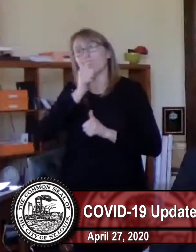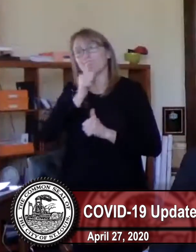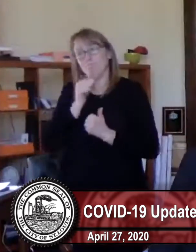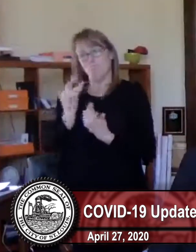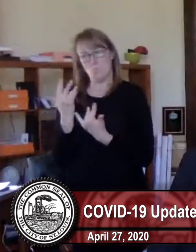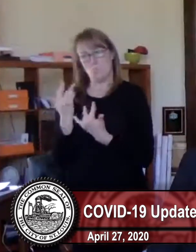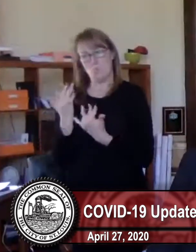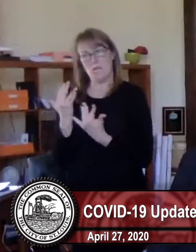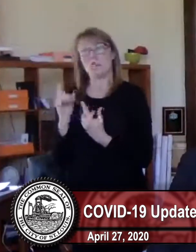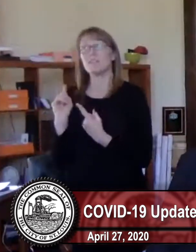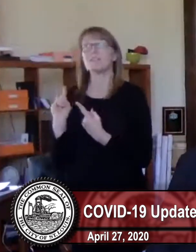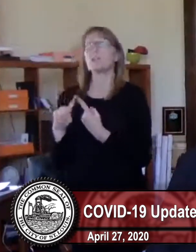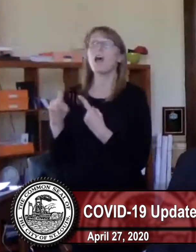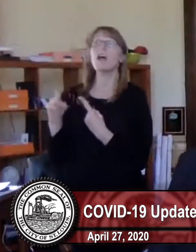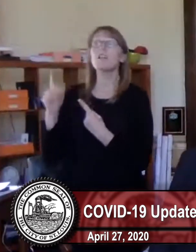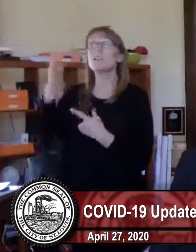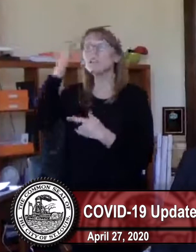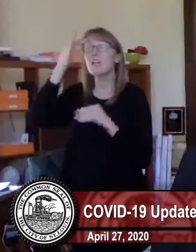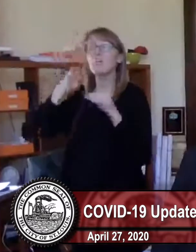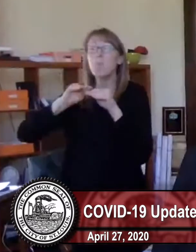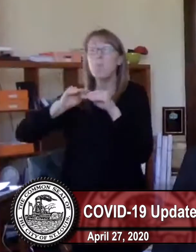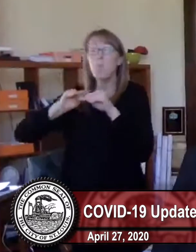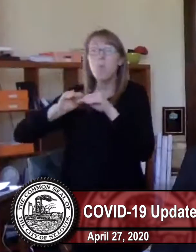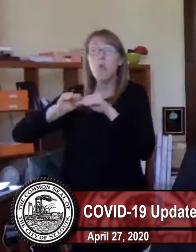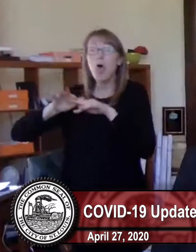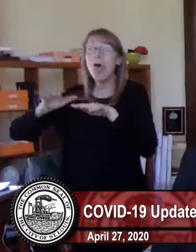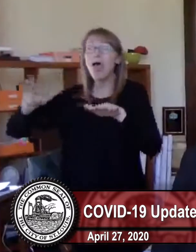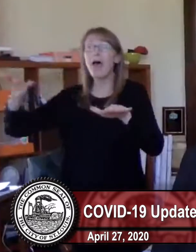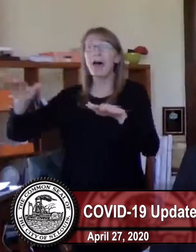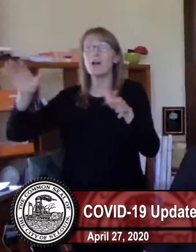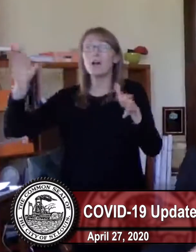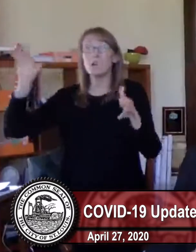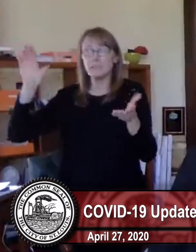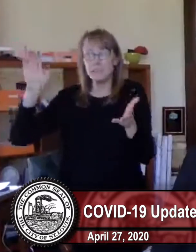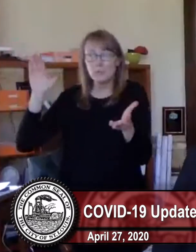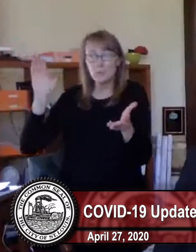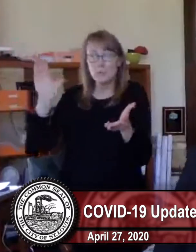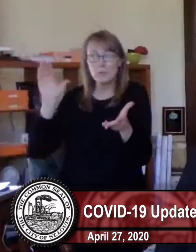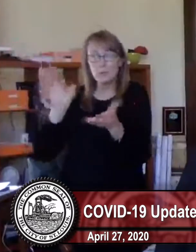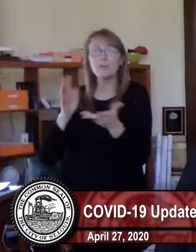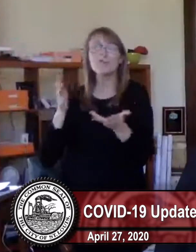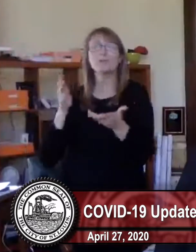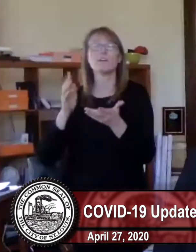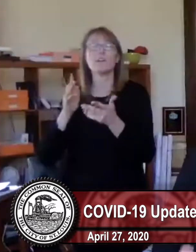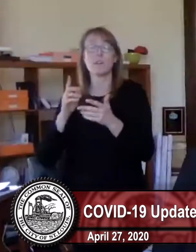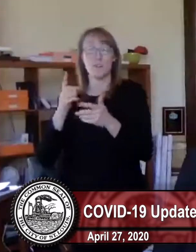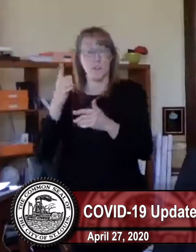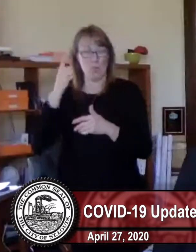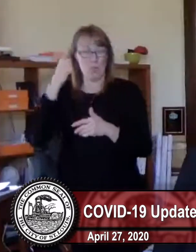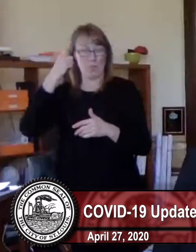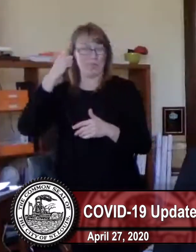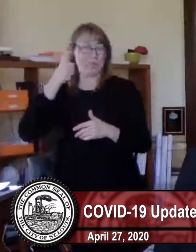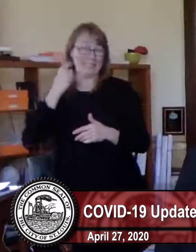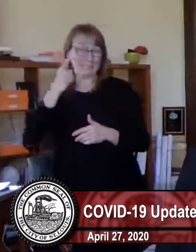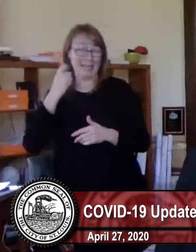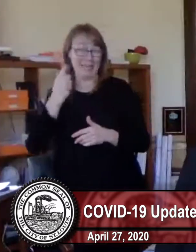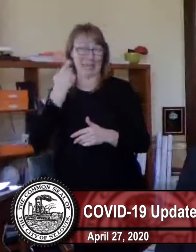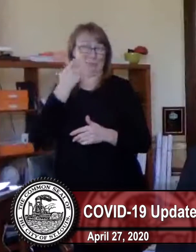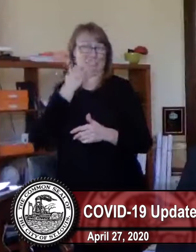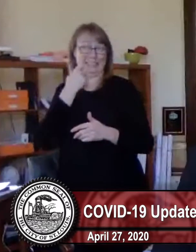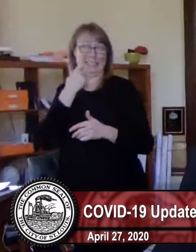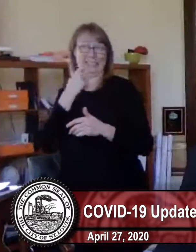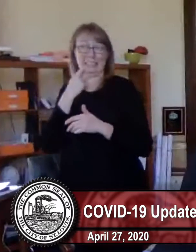we've tamped this spread down and we just hit the peak, we think. You don't know if you hit the peak until you start going down the other side, but we think we hit the peak